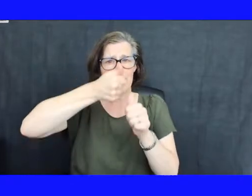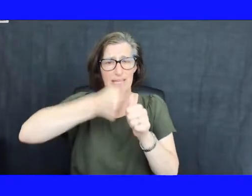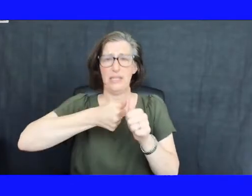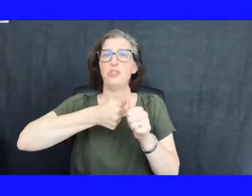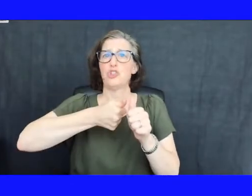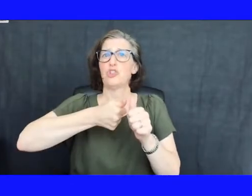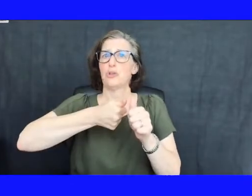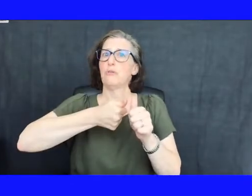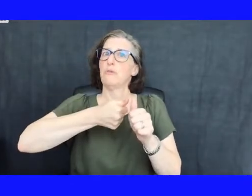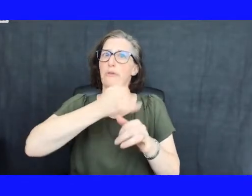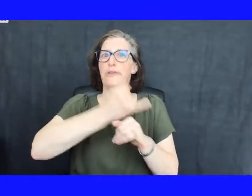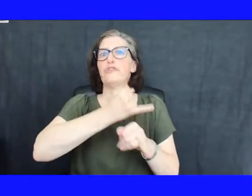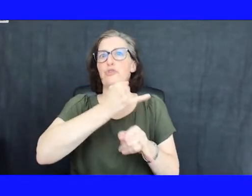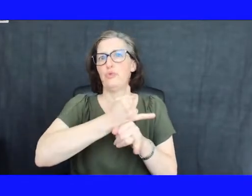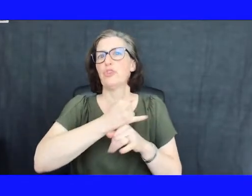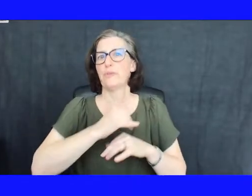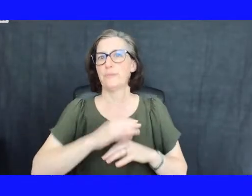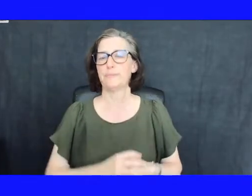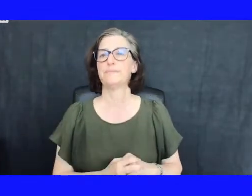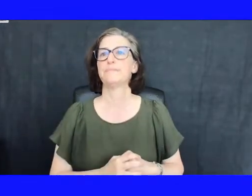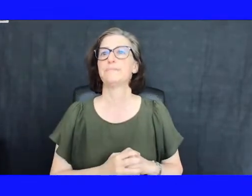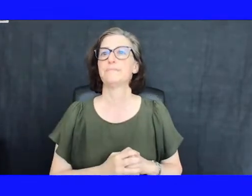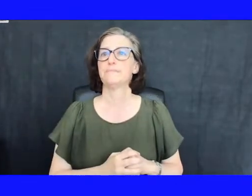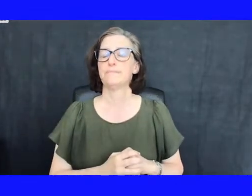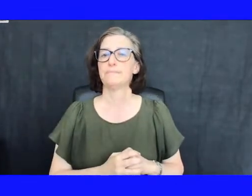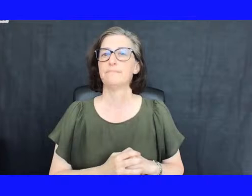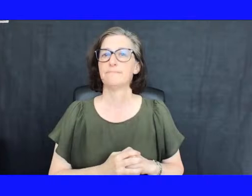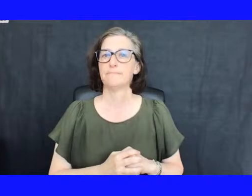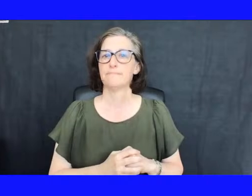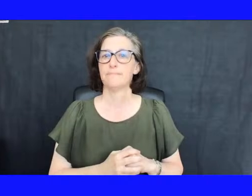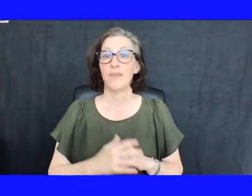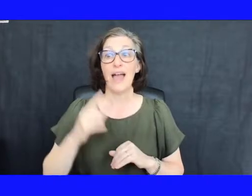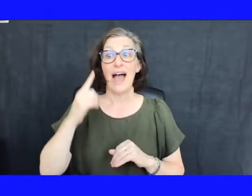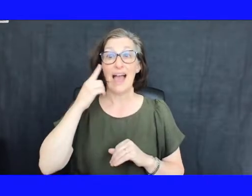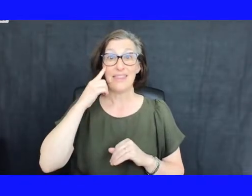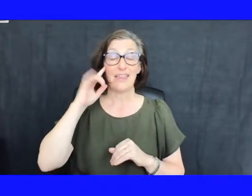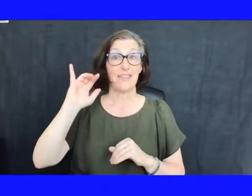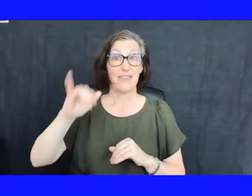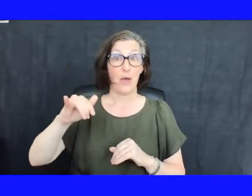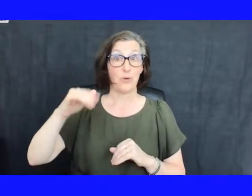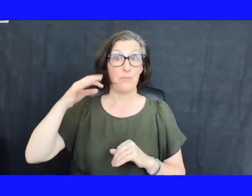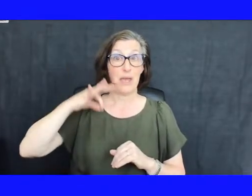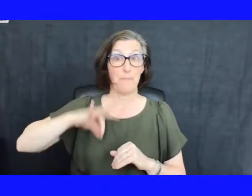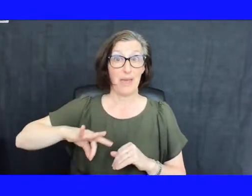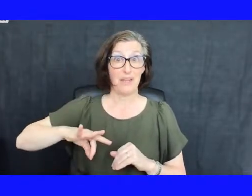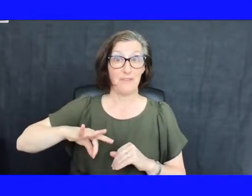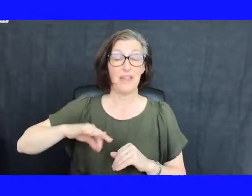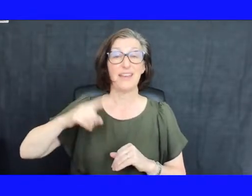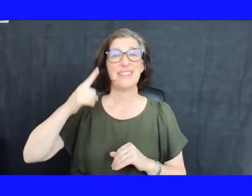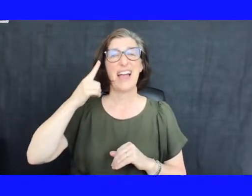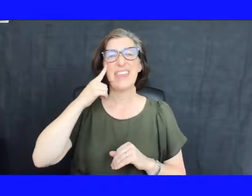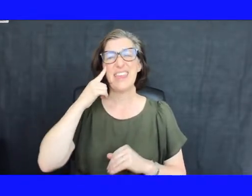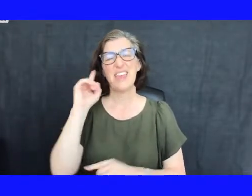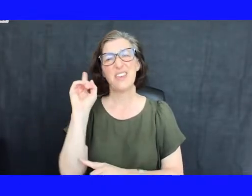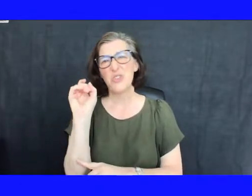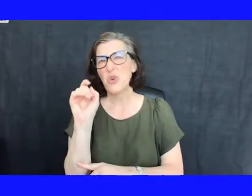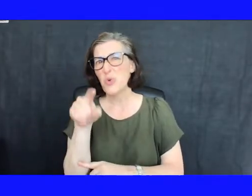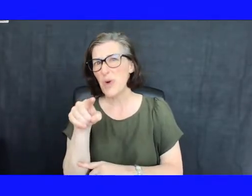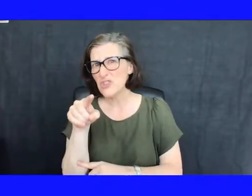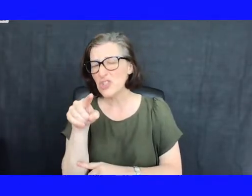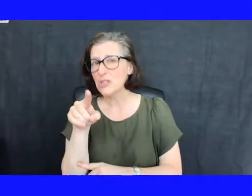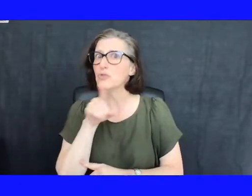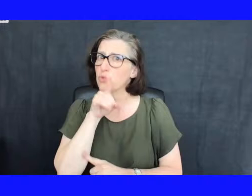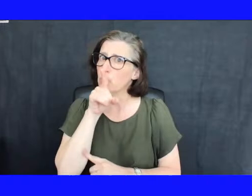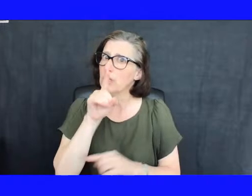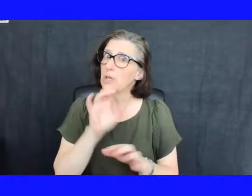Yeah, thanks so much for taking the question so seriously. I appreciate it. And as a very new proxy for the commissioner, I appreciate